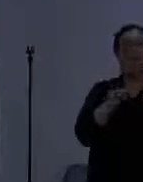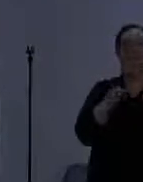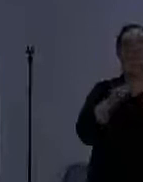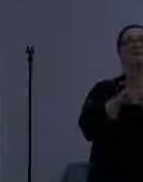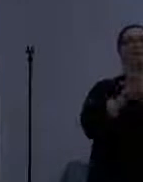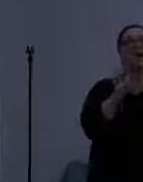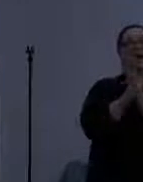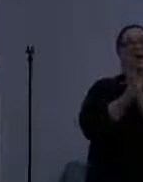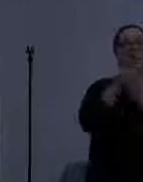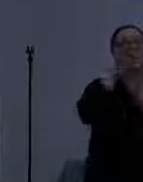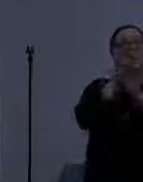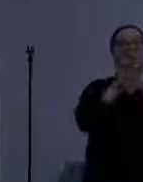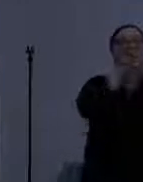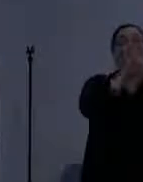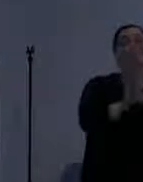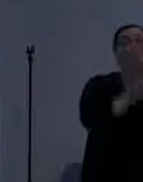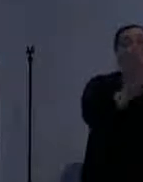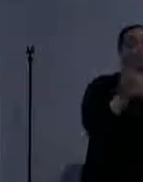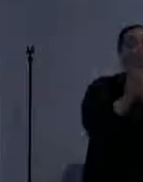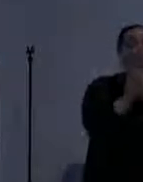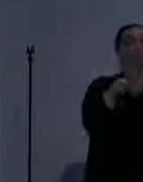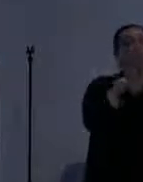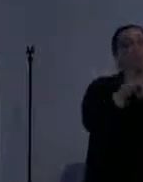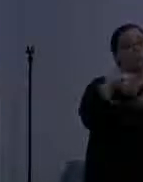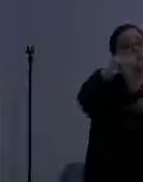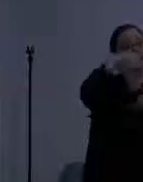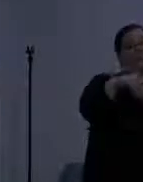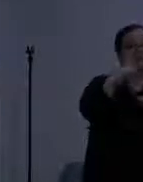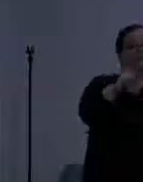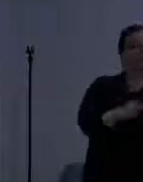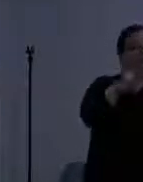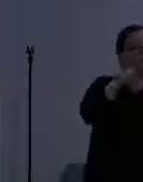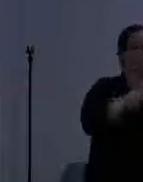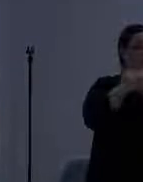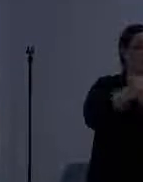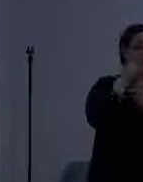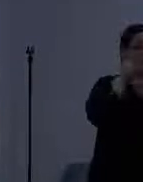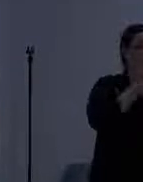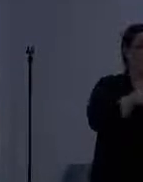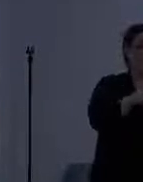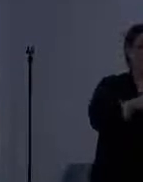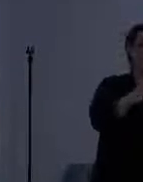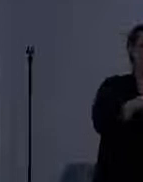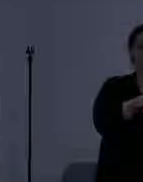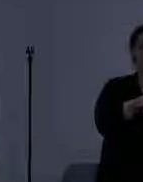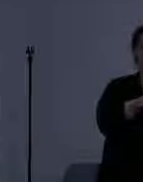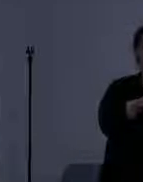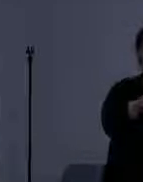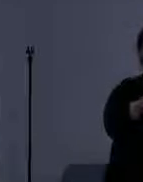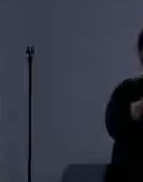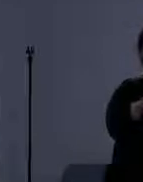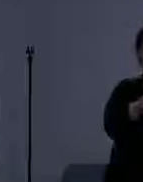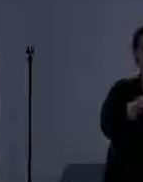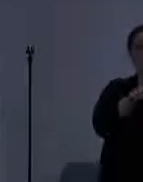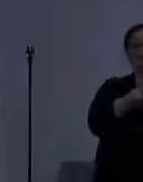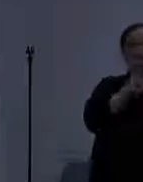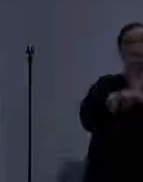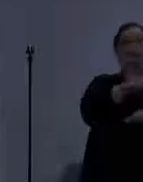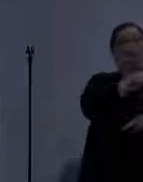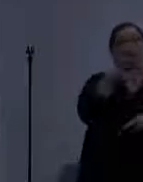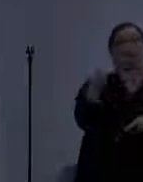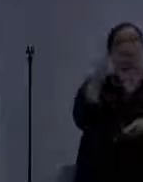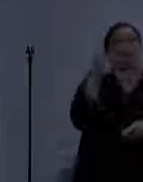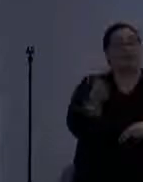to community is also part of developmental safeguarding. The fact that if you've got more than